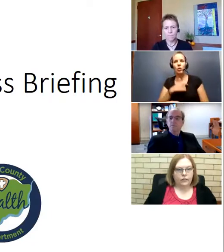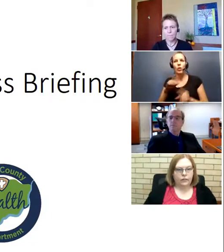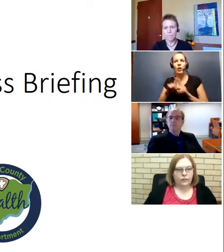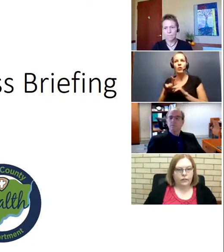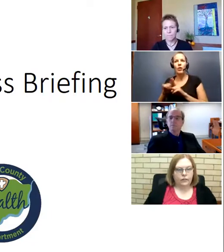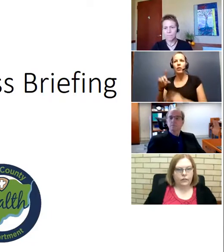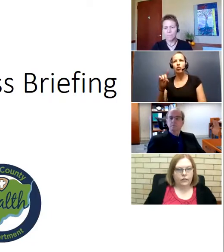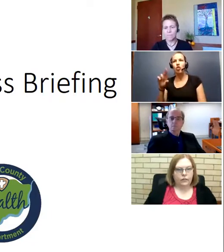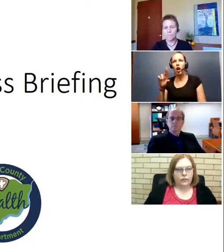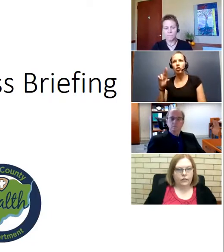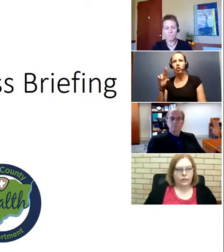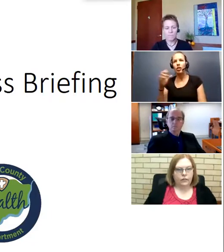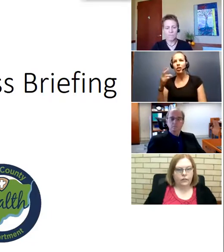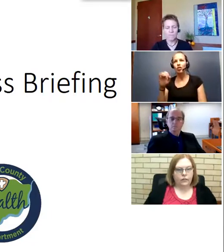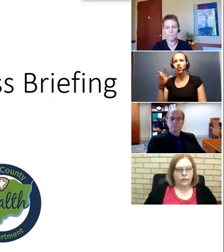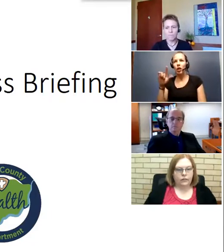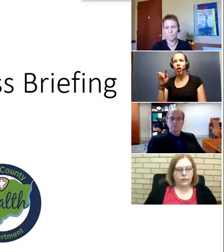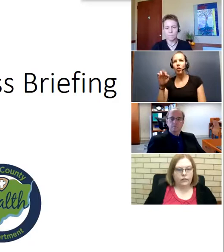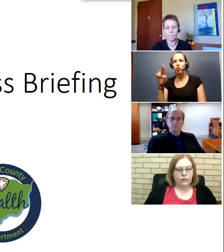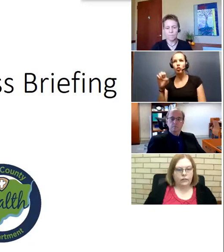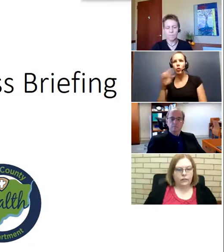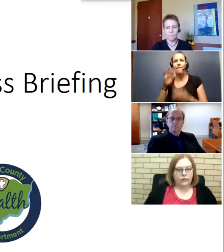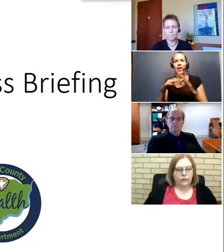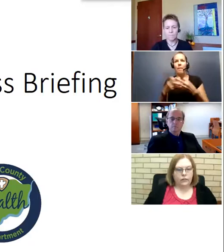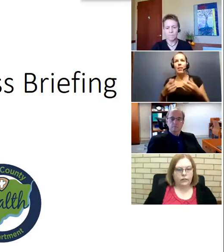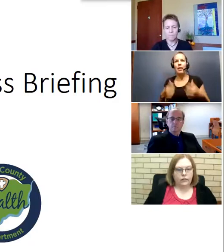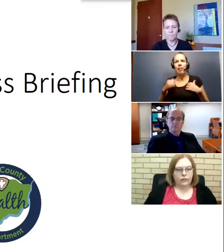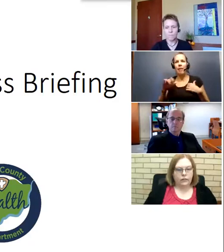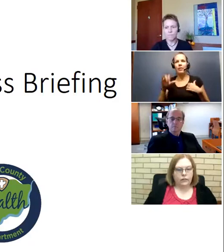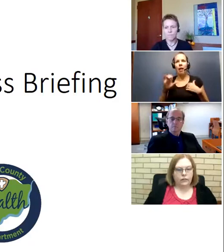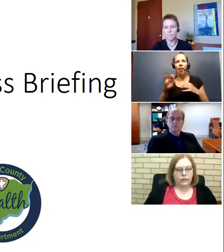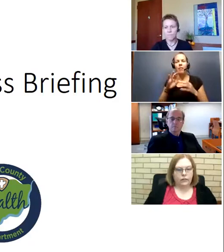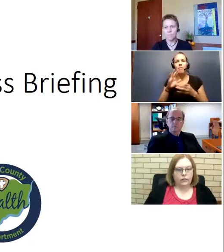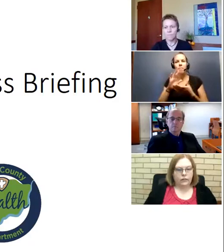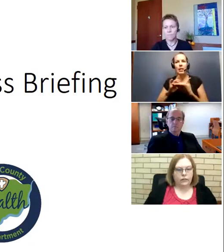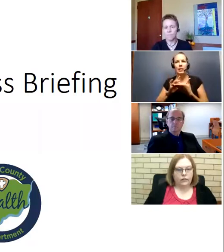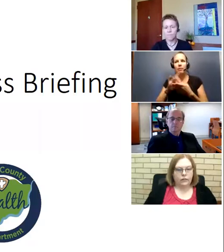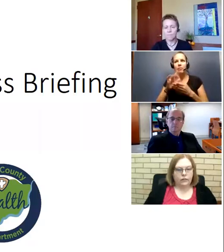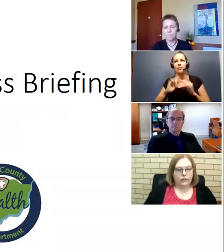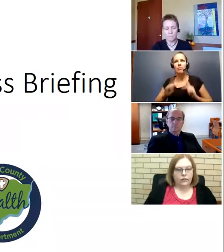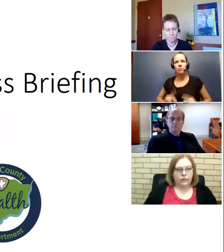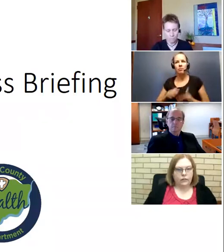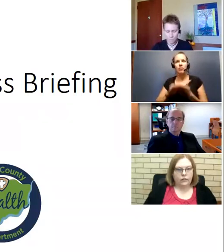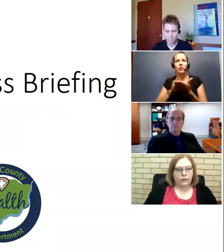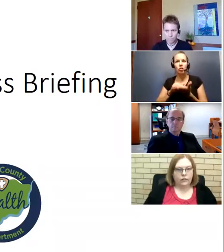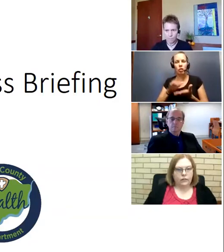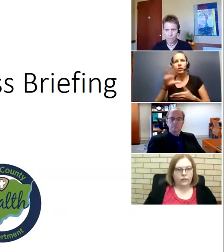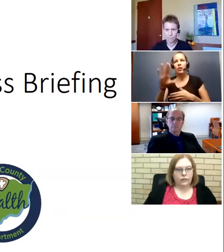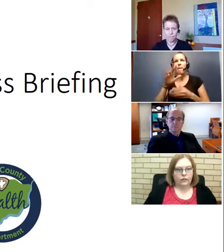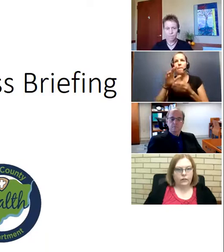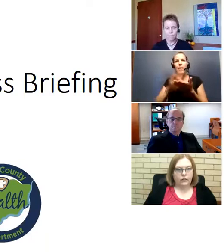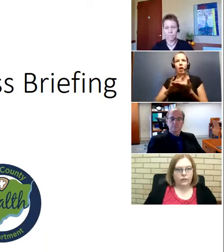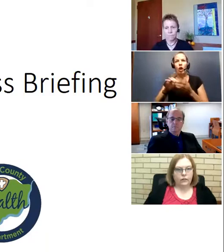Cheryl True. She's a family and lifestyle medicine physician, as well as the Medical Director of the Rock Island County